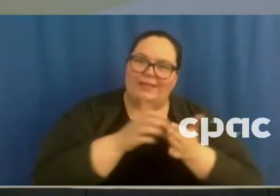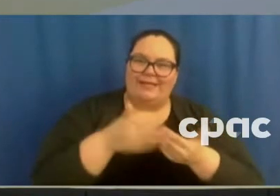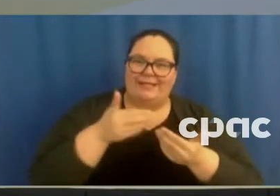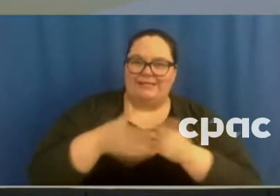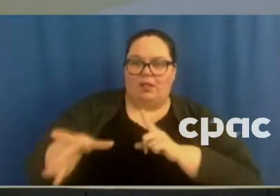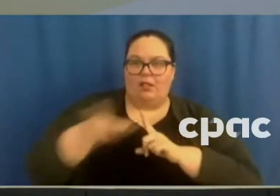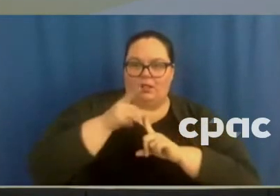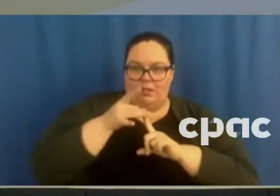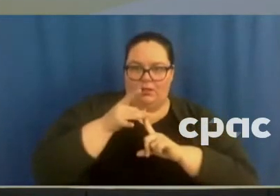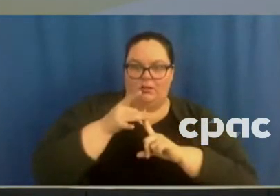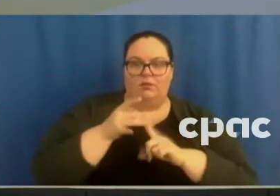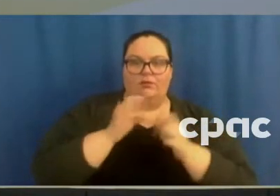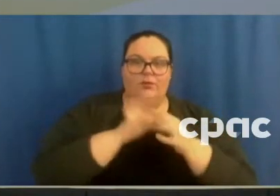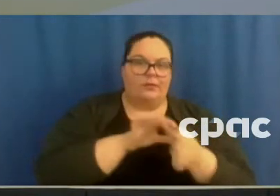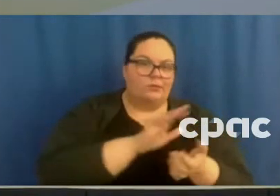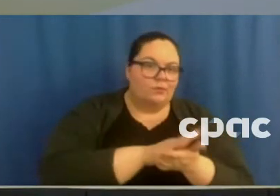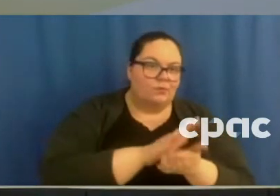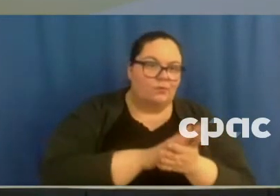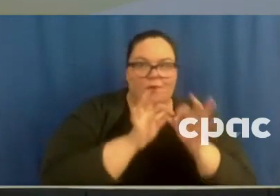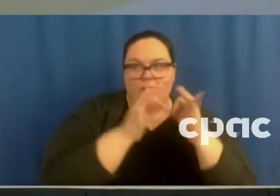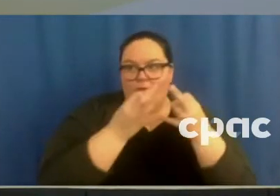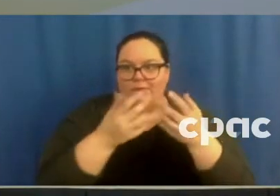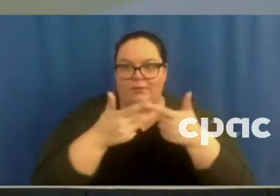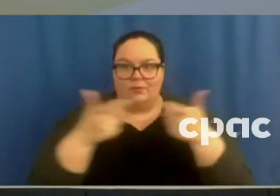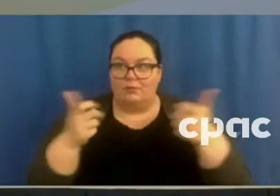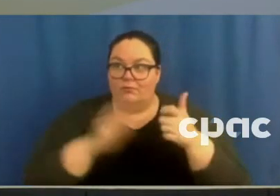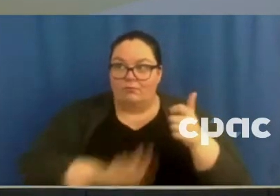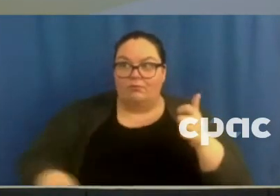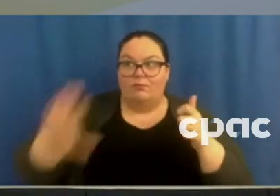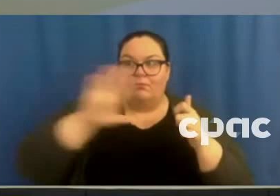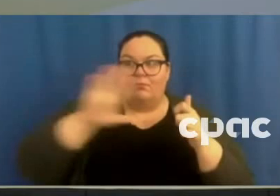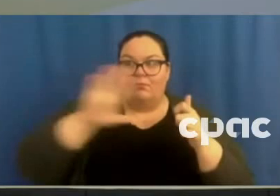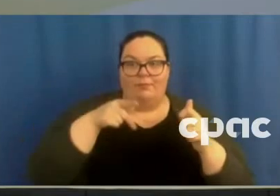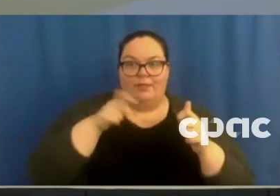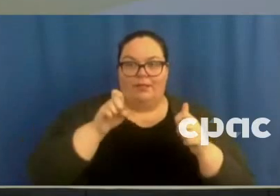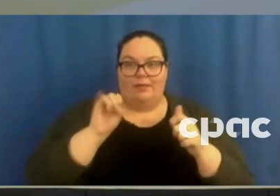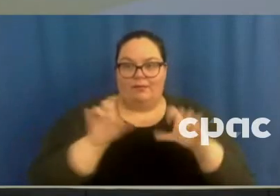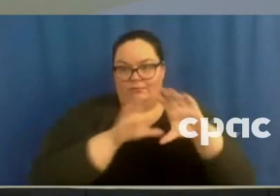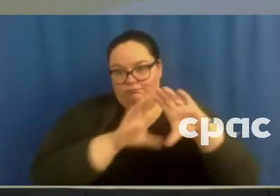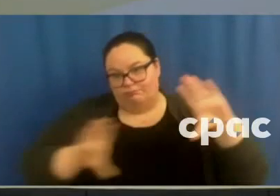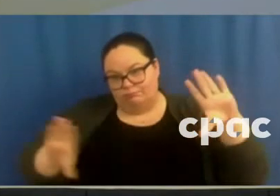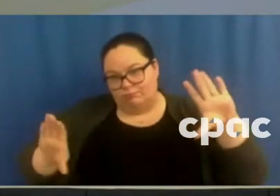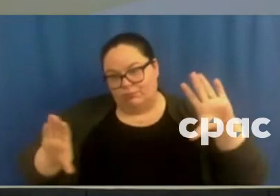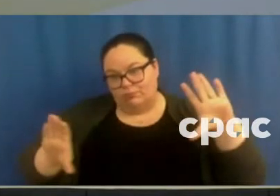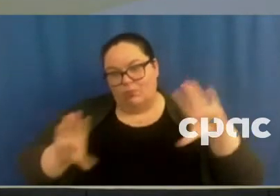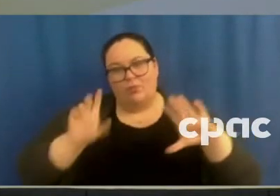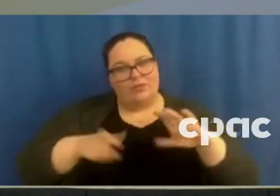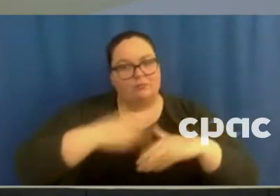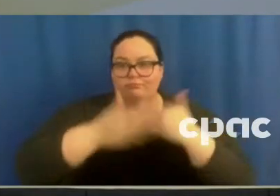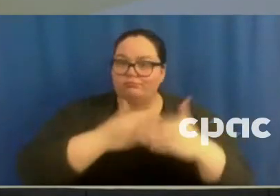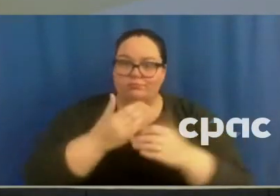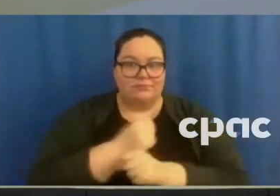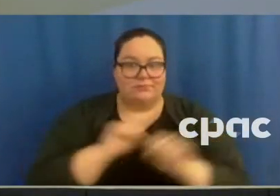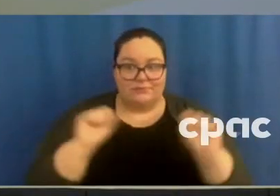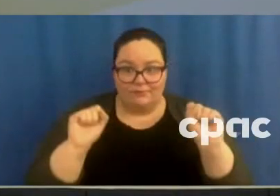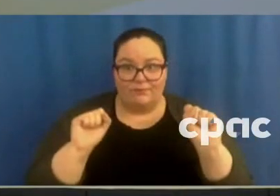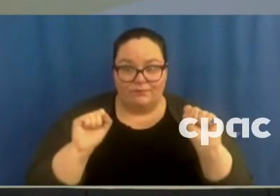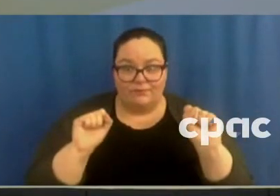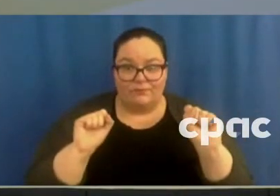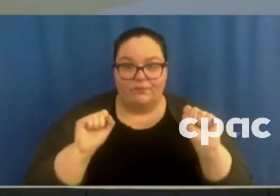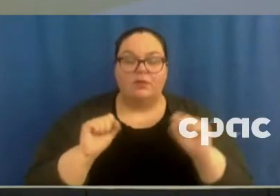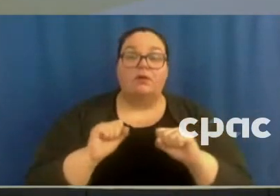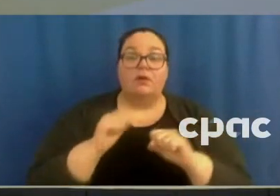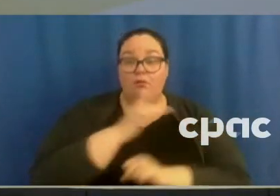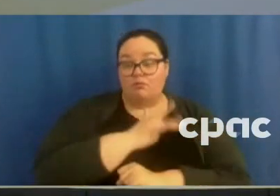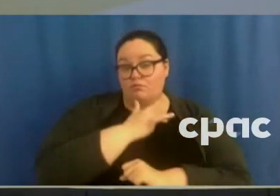workplaces, schools, families, and the entire province to function in COVID-safe ways. As a province,